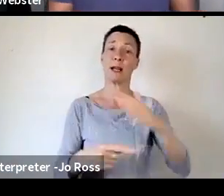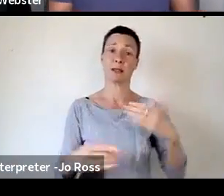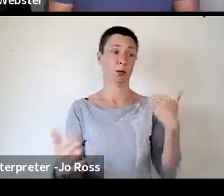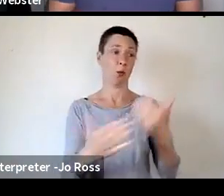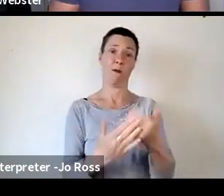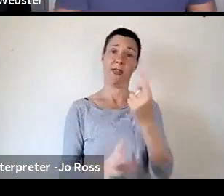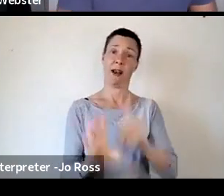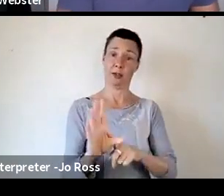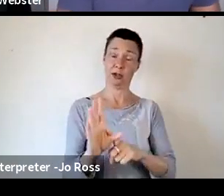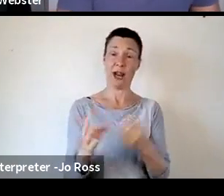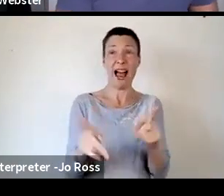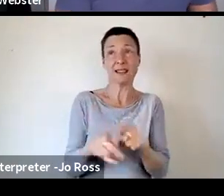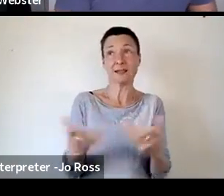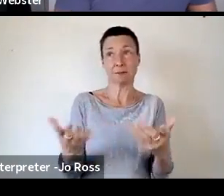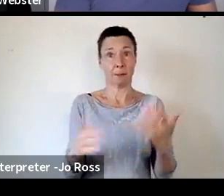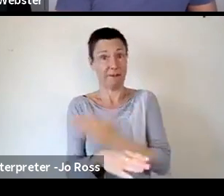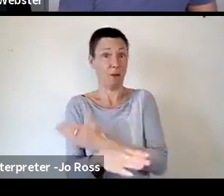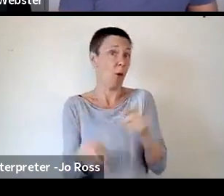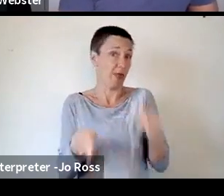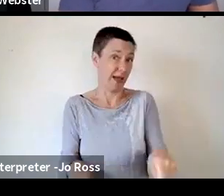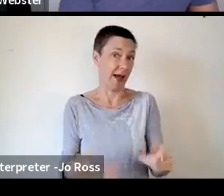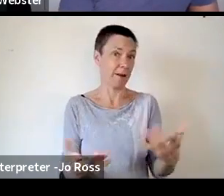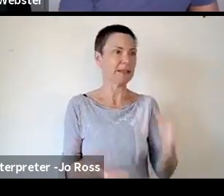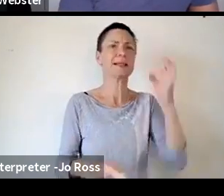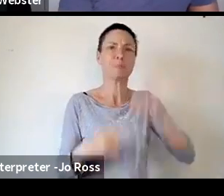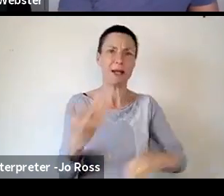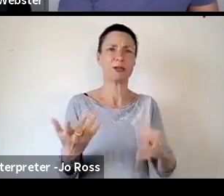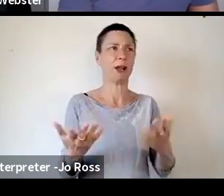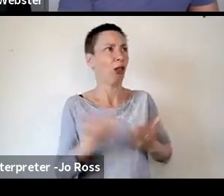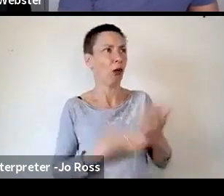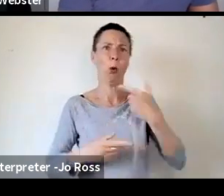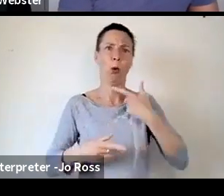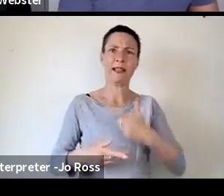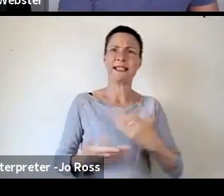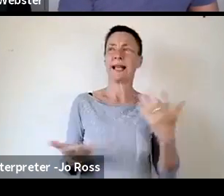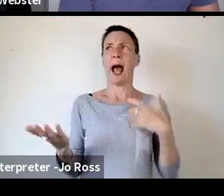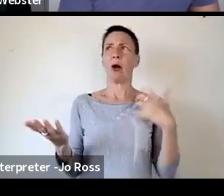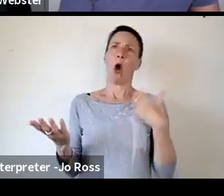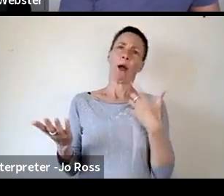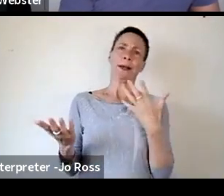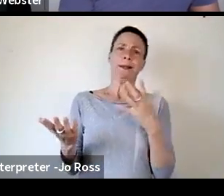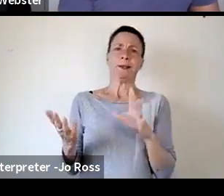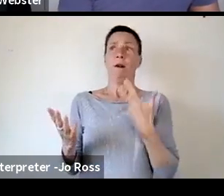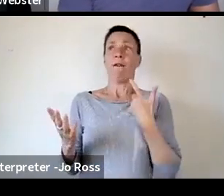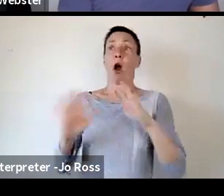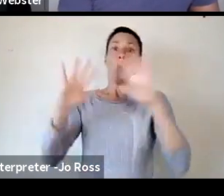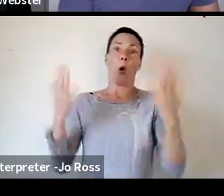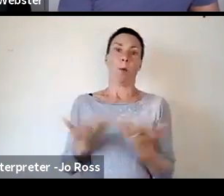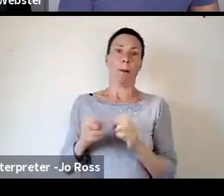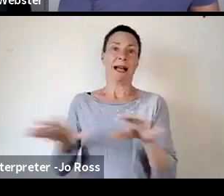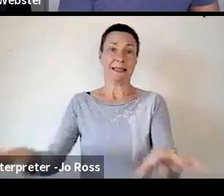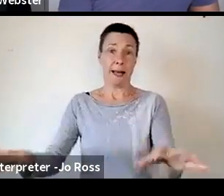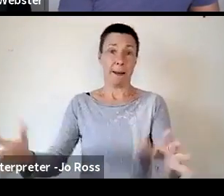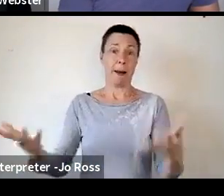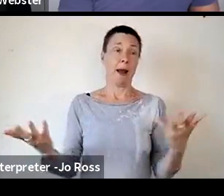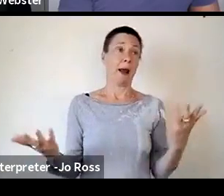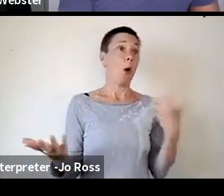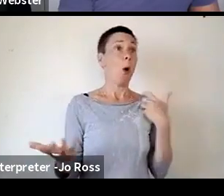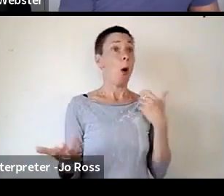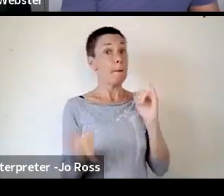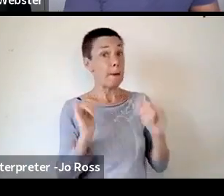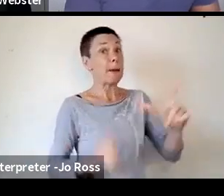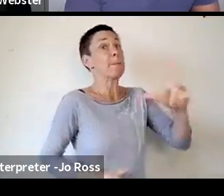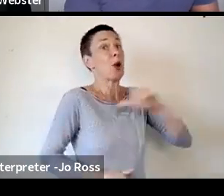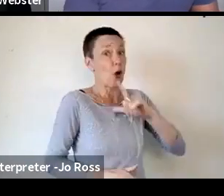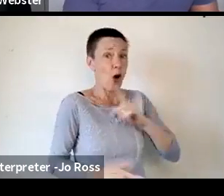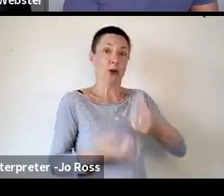12 months and before. But despite the small annoyance of a global pandemic, or perhaps